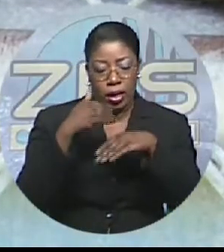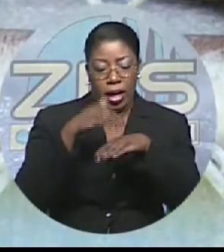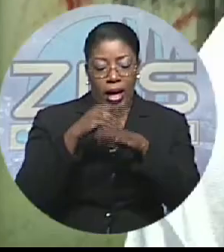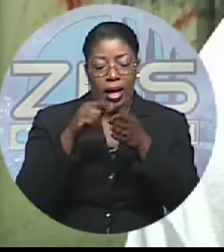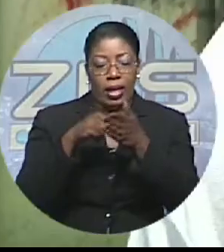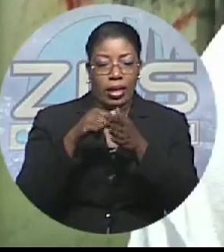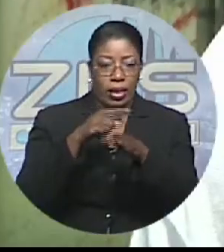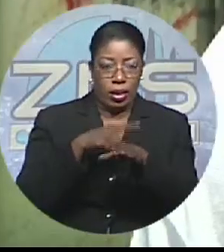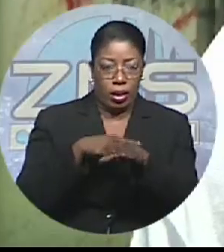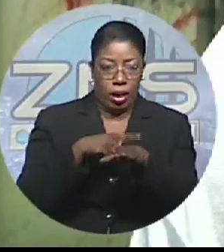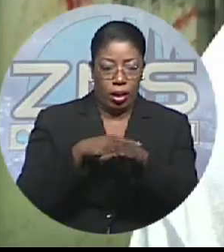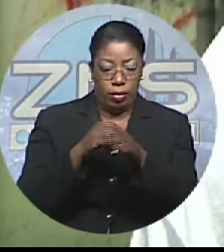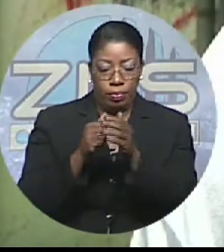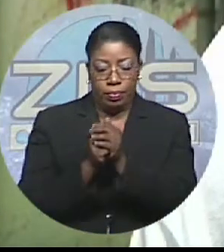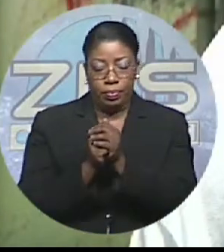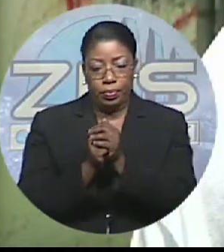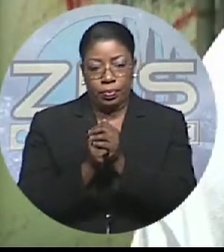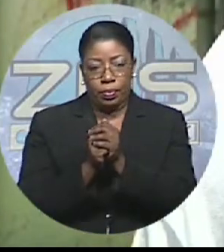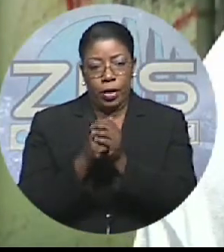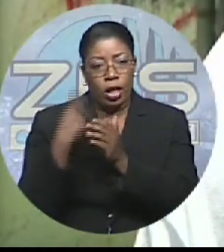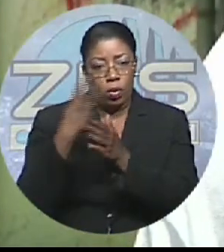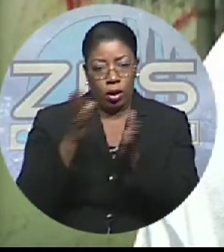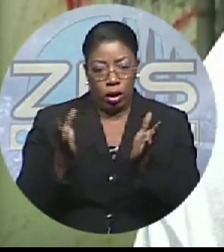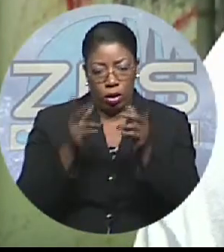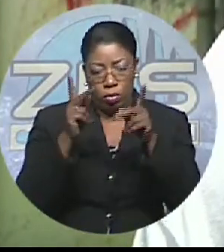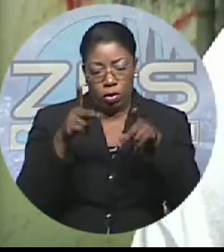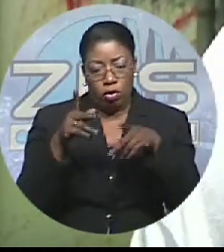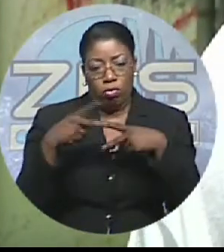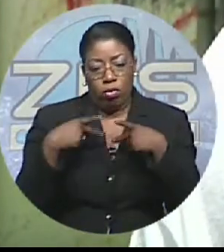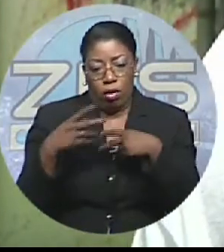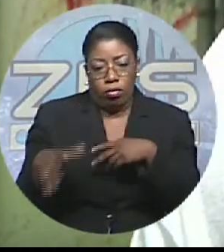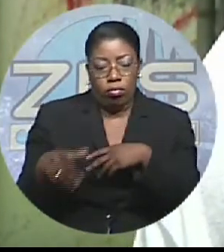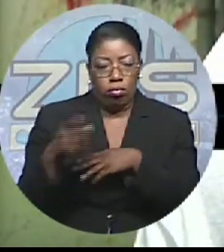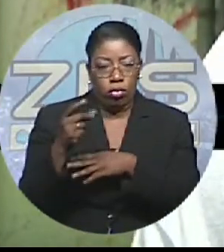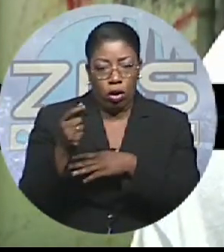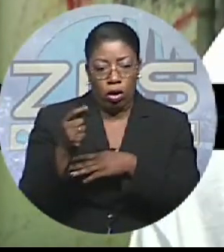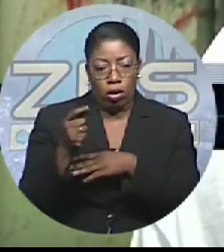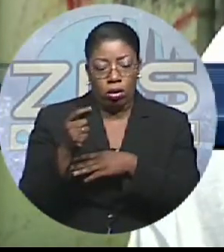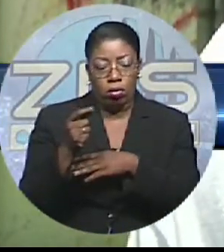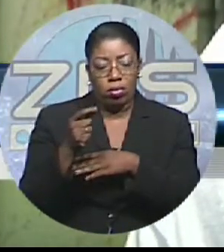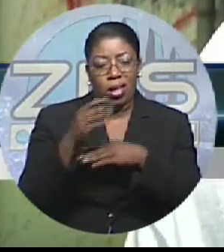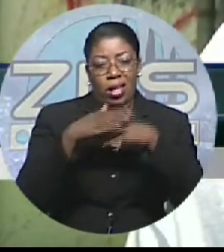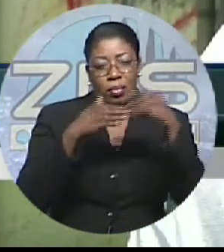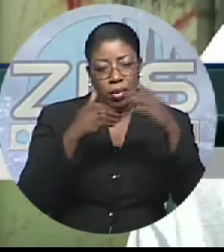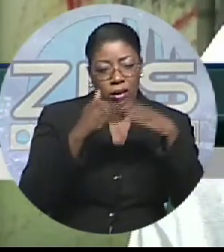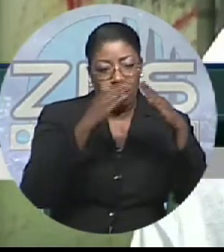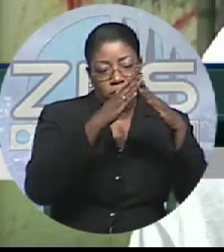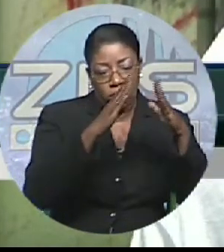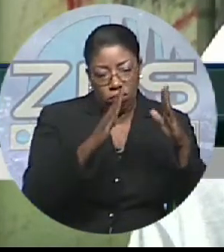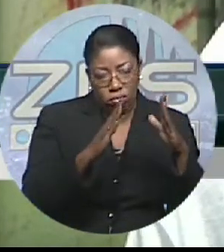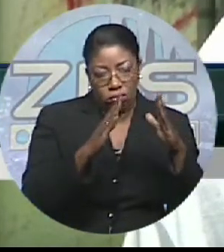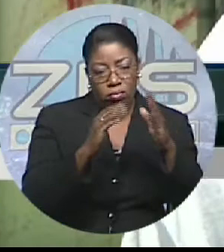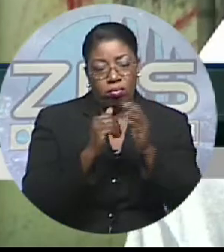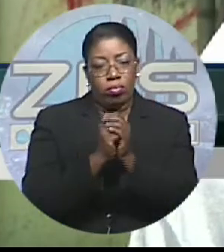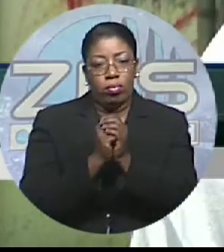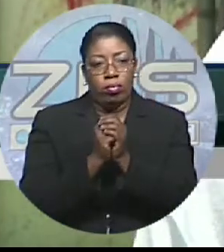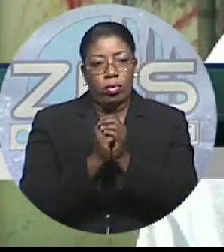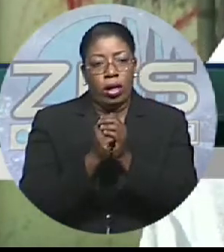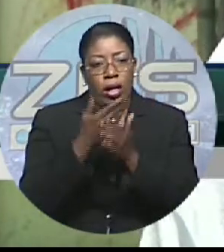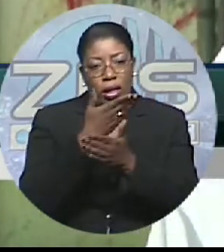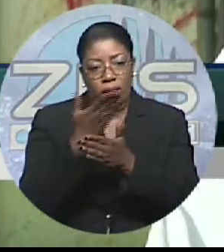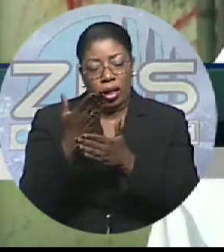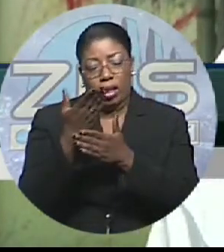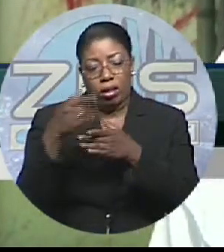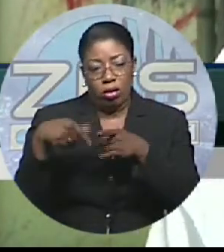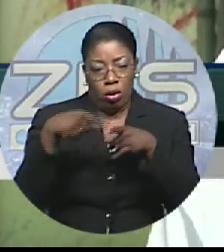as well. We encourage people to please, if you have a dog, if you are going to have a dog, build a shelter. A dog needs to have a doghouse that they can go